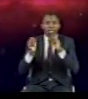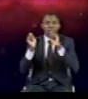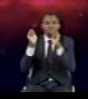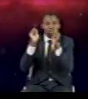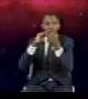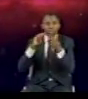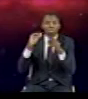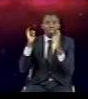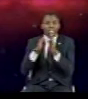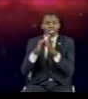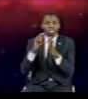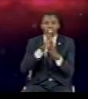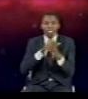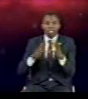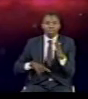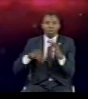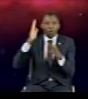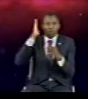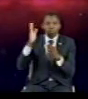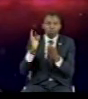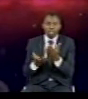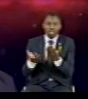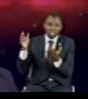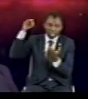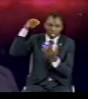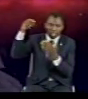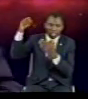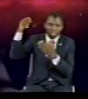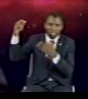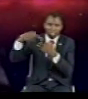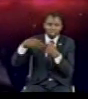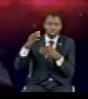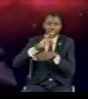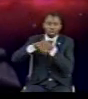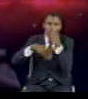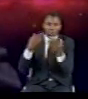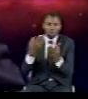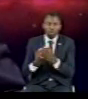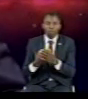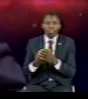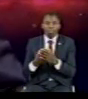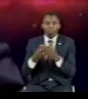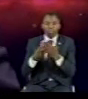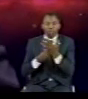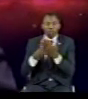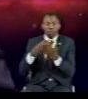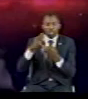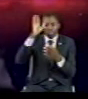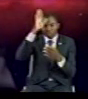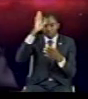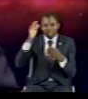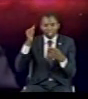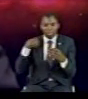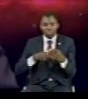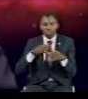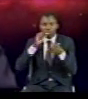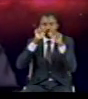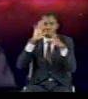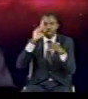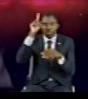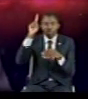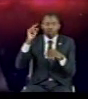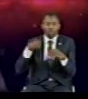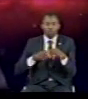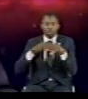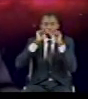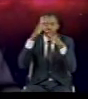will recover all, will restore all in Jesus' name. Holy Father, we just thank you and we bless your name, O God. Father, our